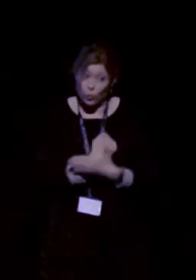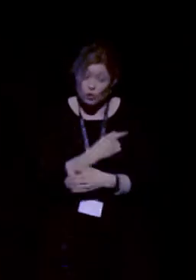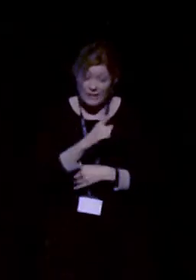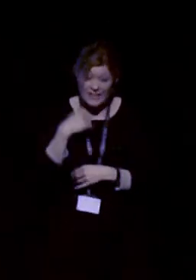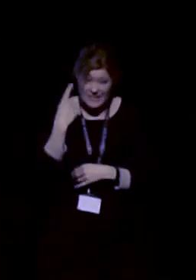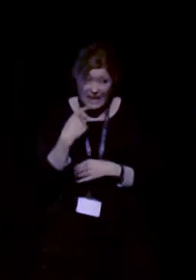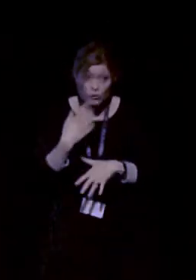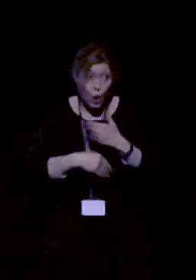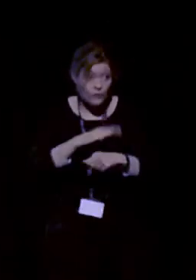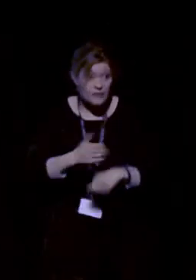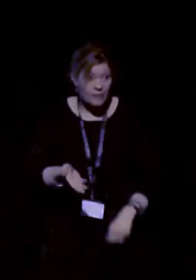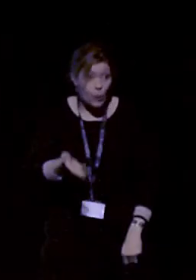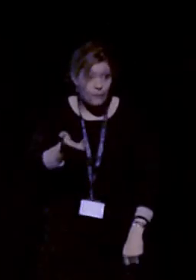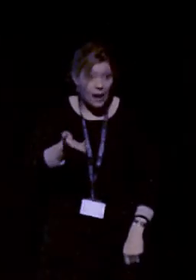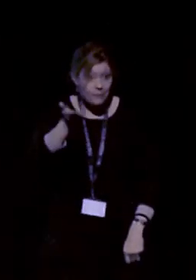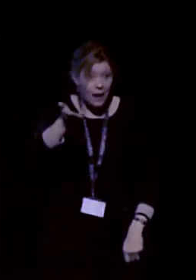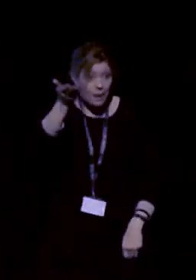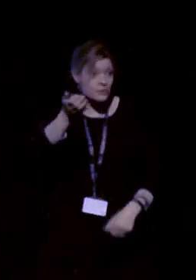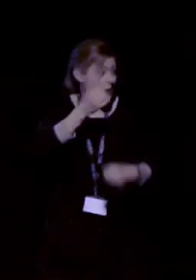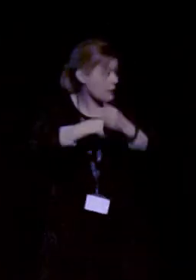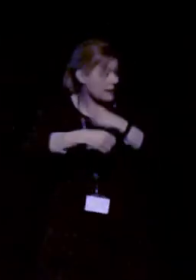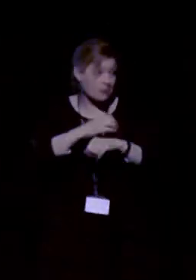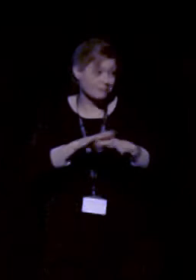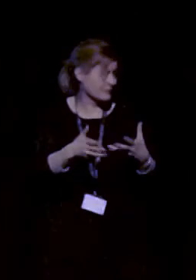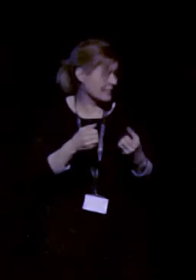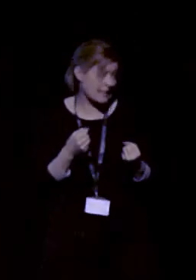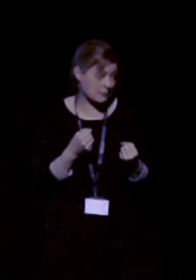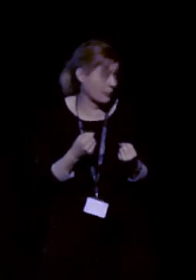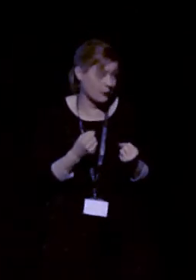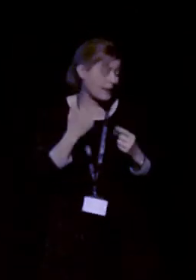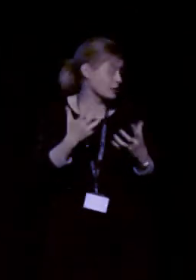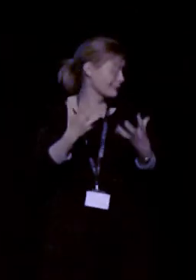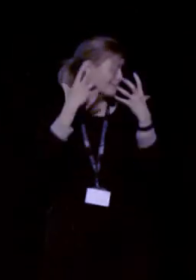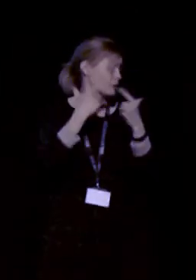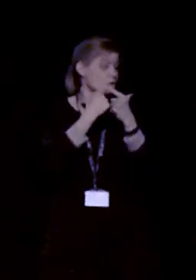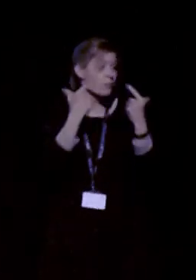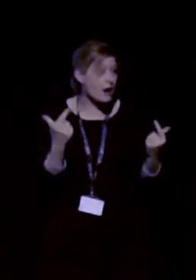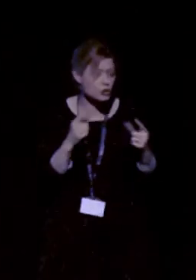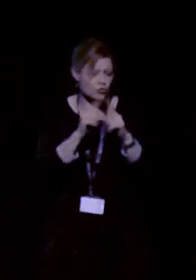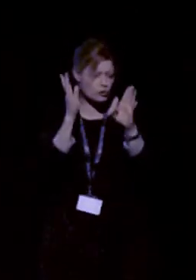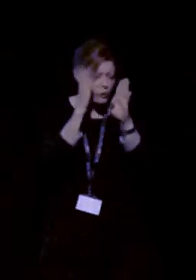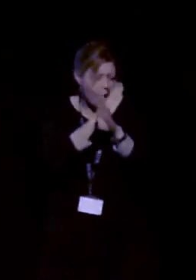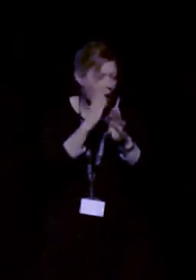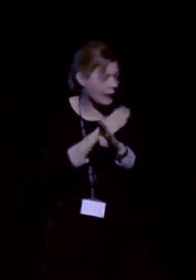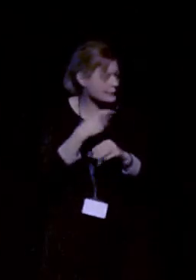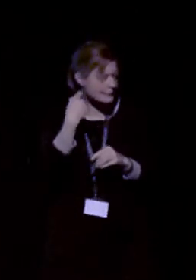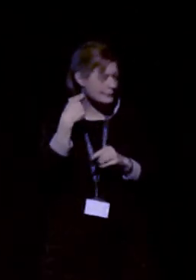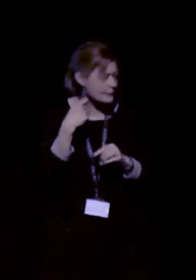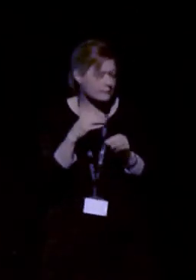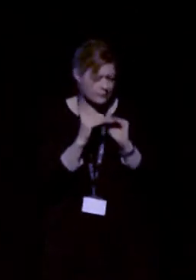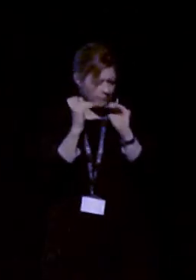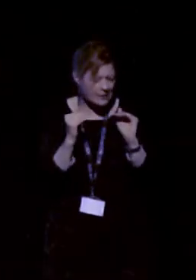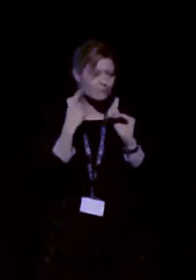practice useful to try to actually mask tinnitus to make it go away with background sounds, but